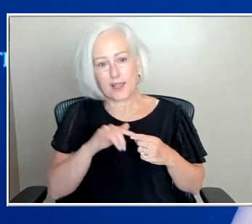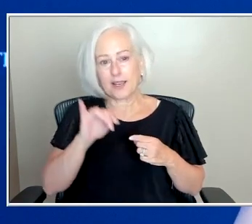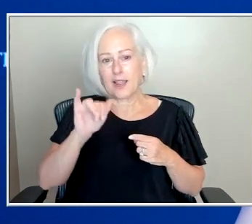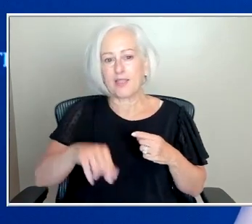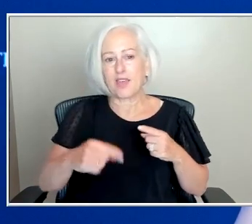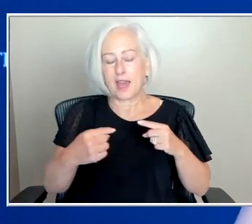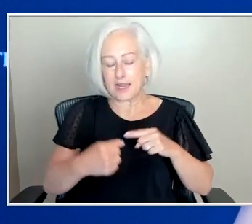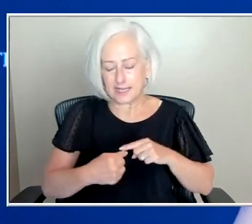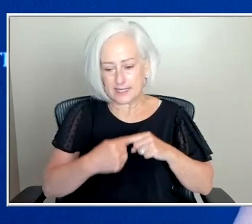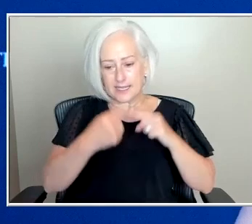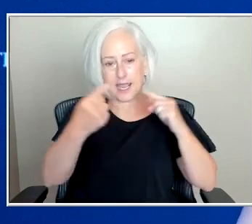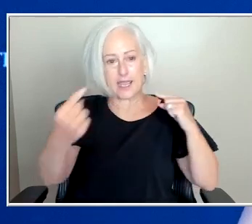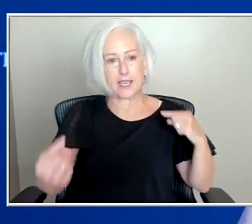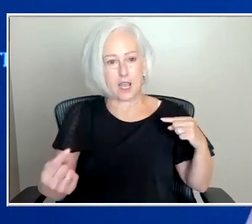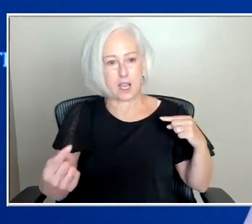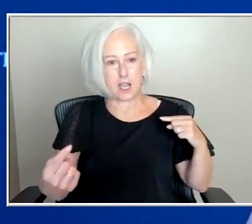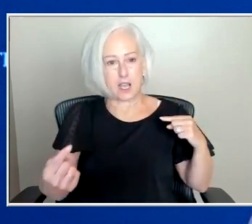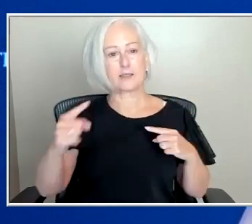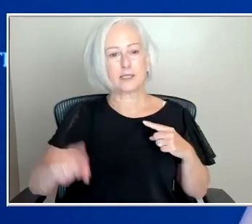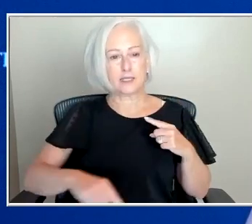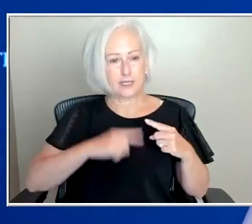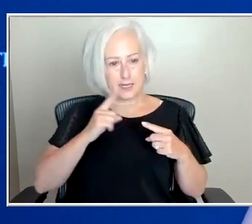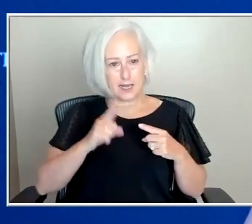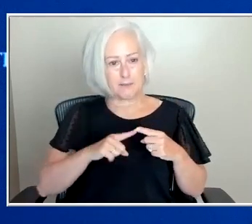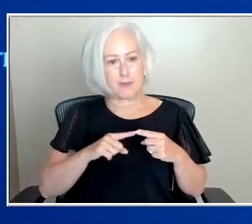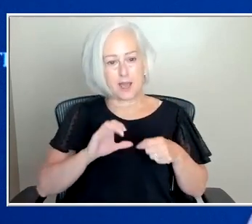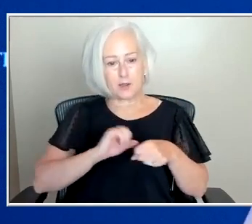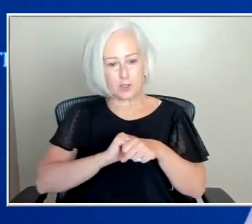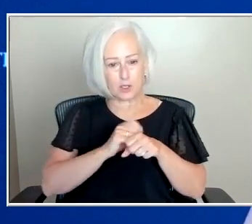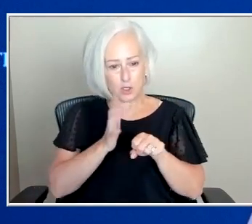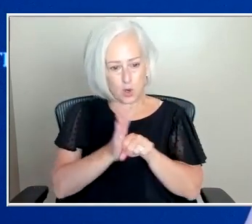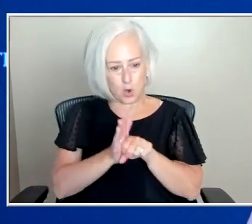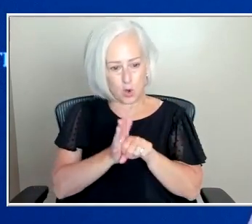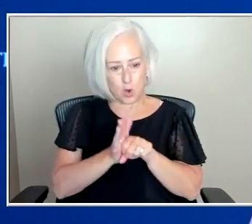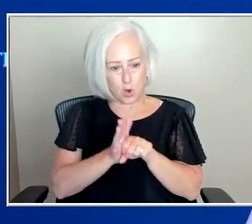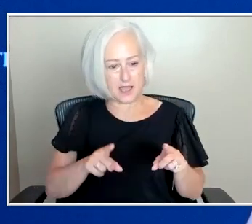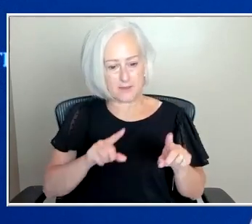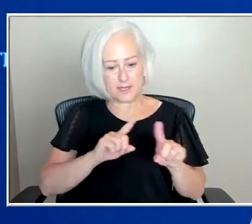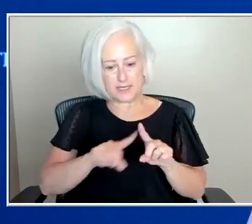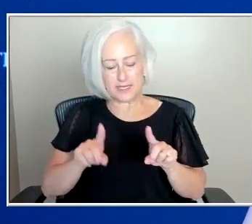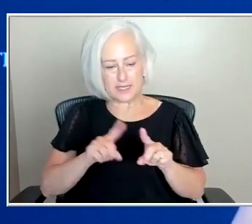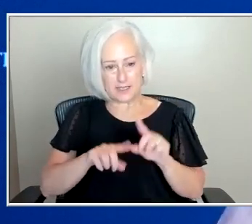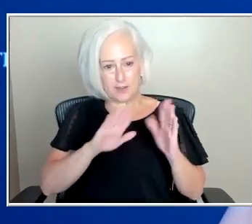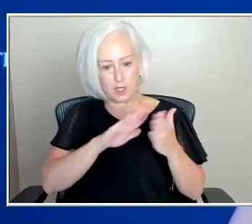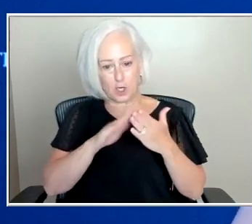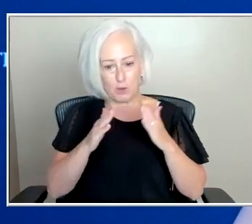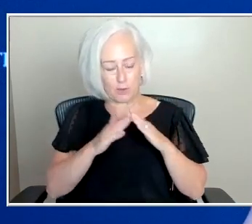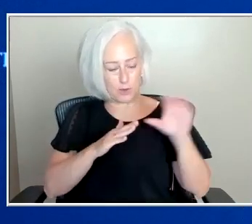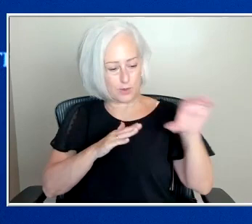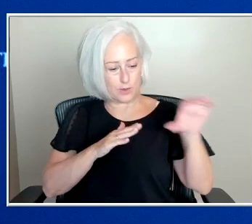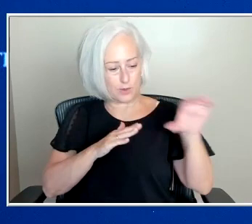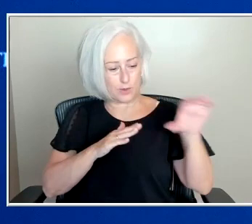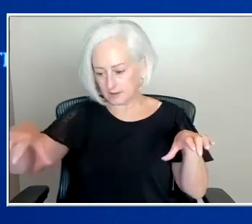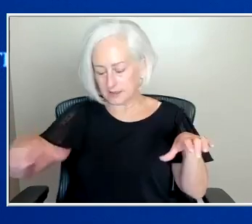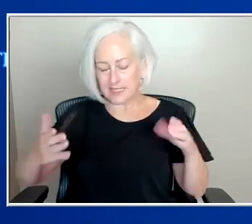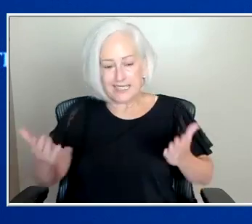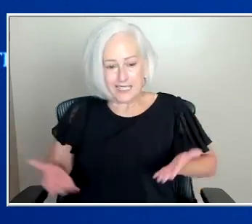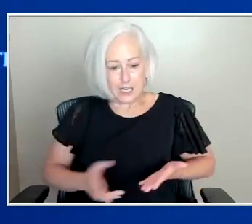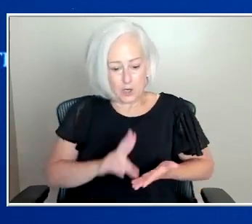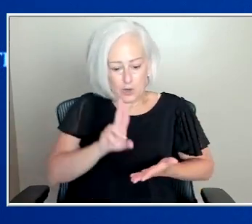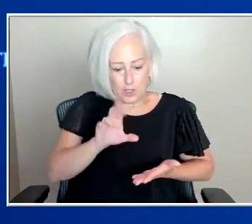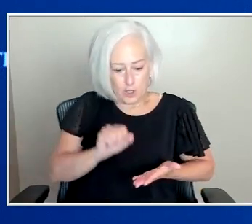what is COVID doing in any distinct community. Certainly we know in the United States it's low, but then we look at